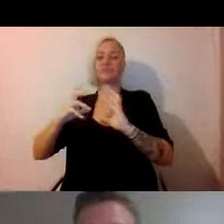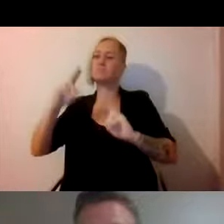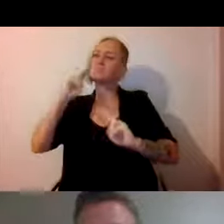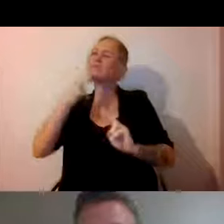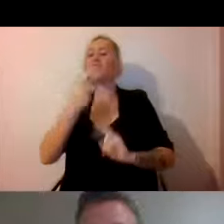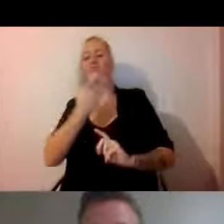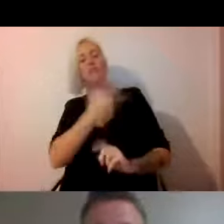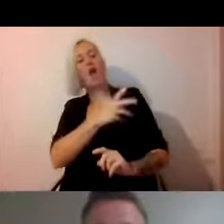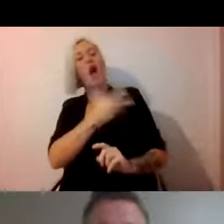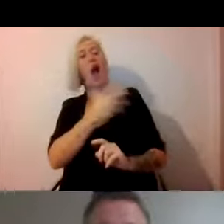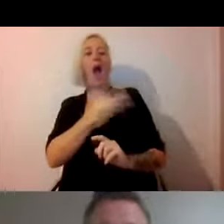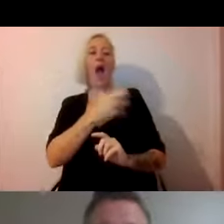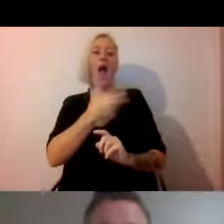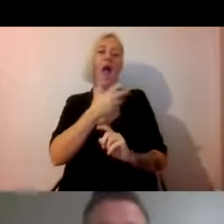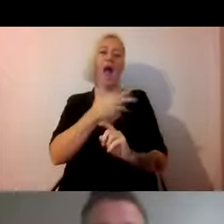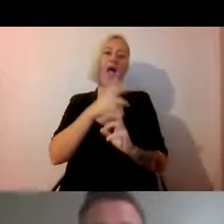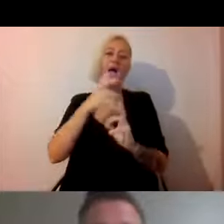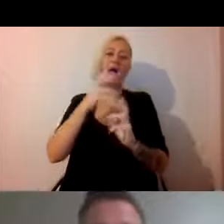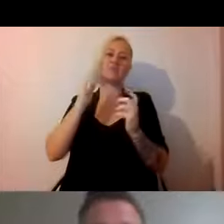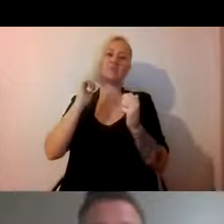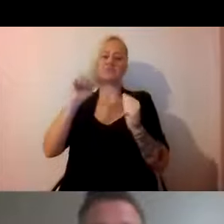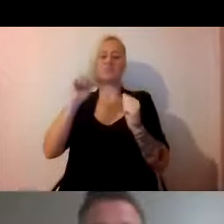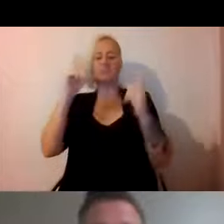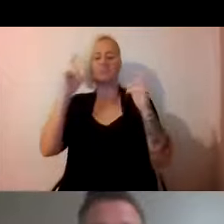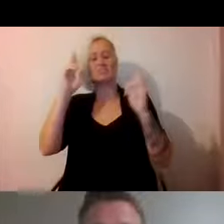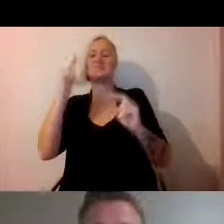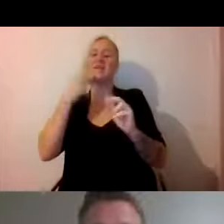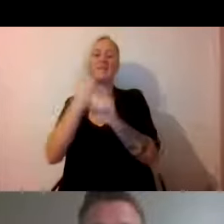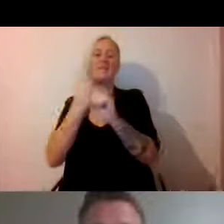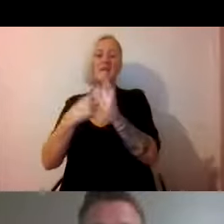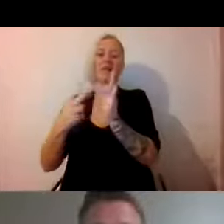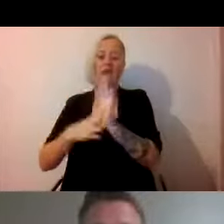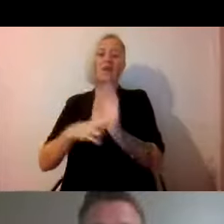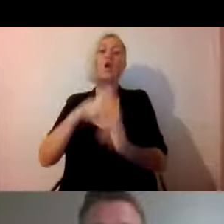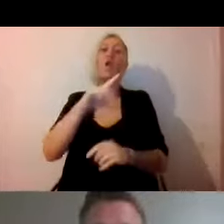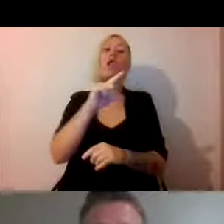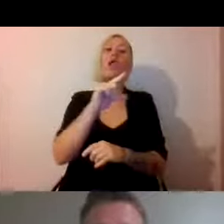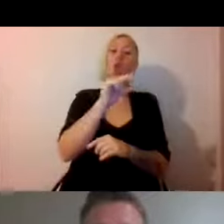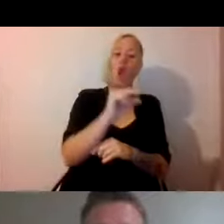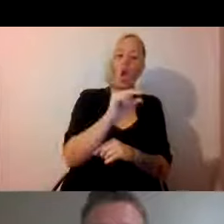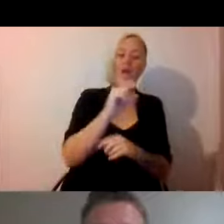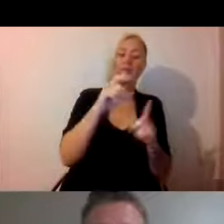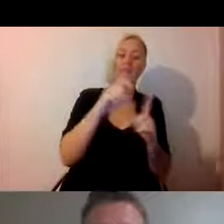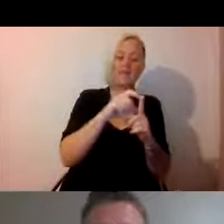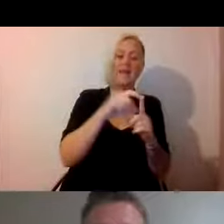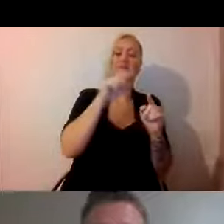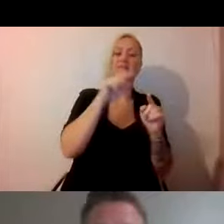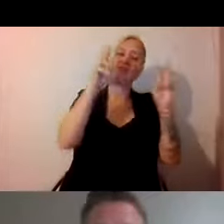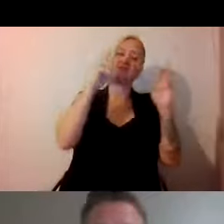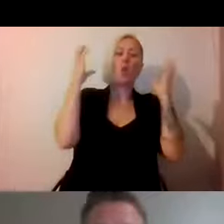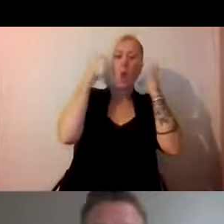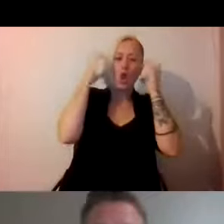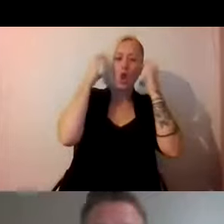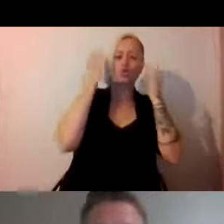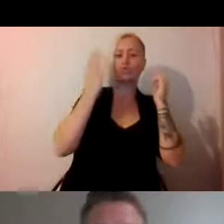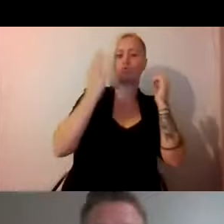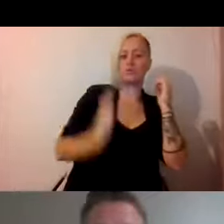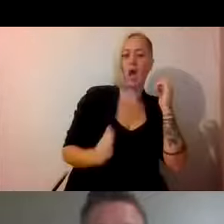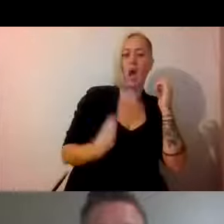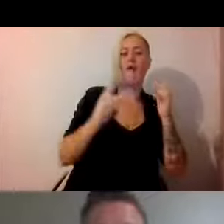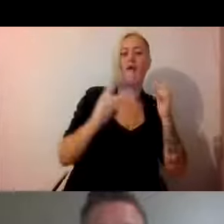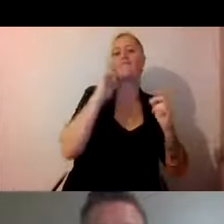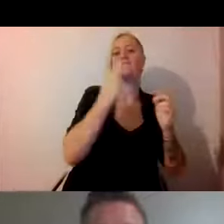pride, ideas of deaf gain, that kind of thing. And the lowercase d is the audiological fact of deafness. So that's used